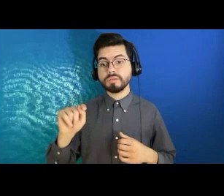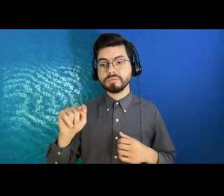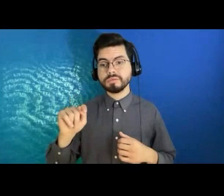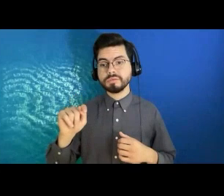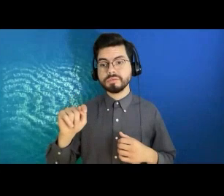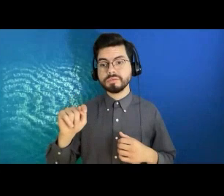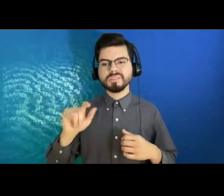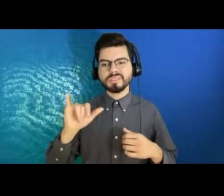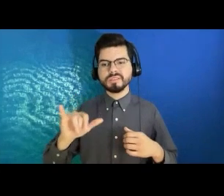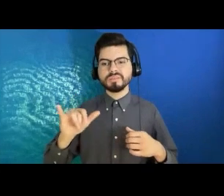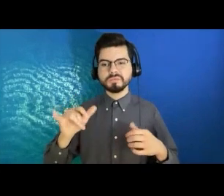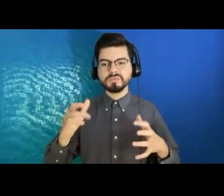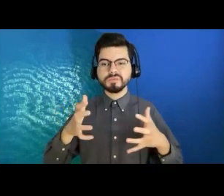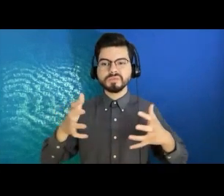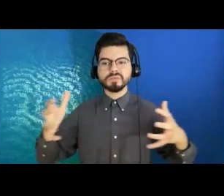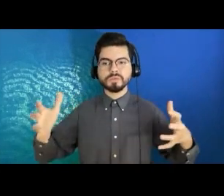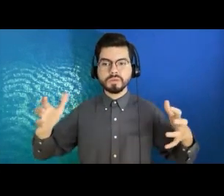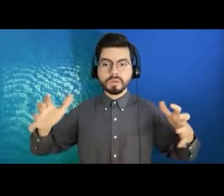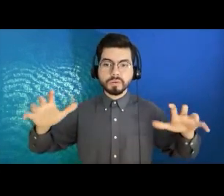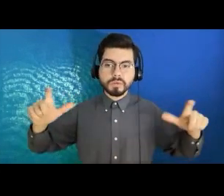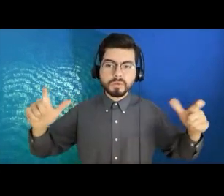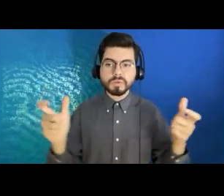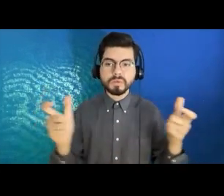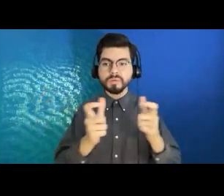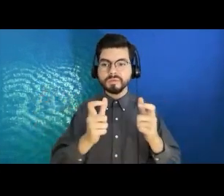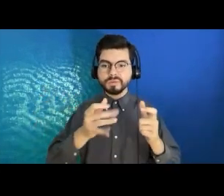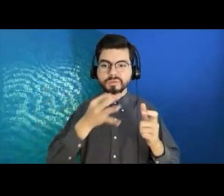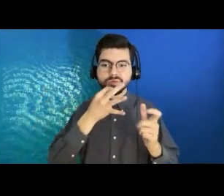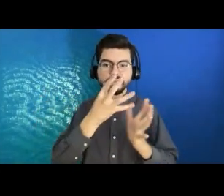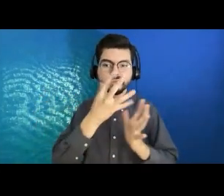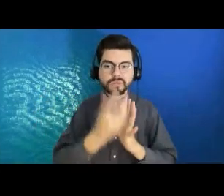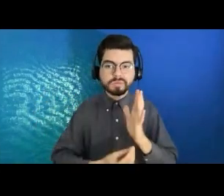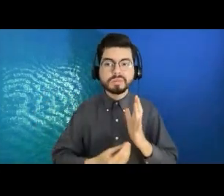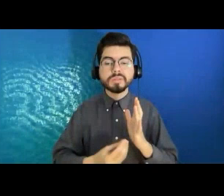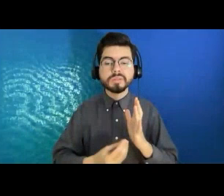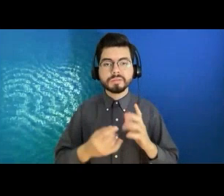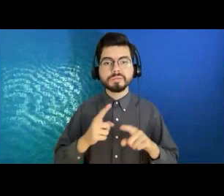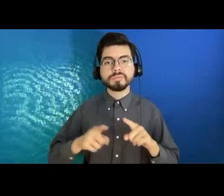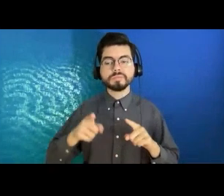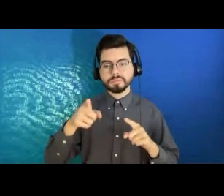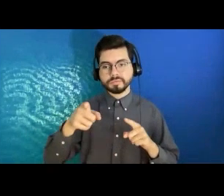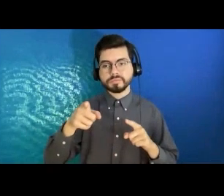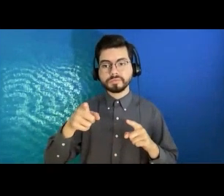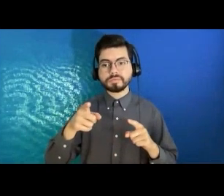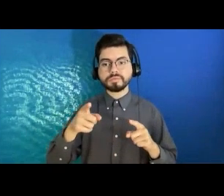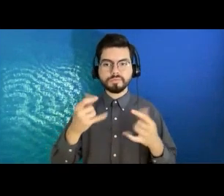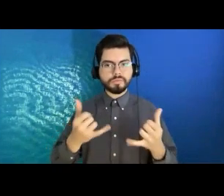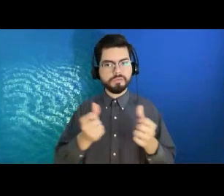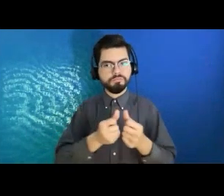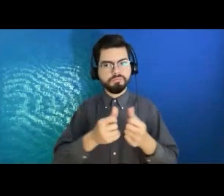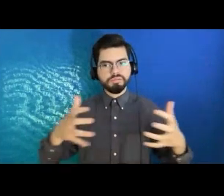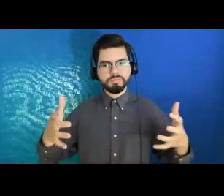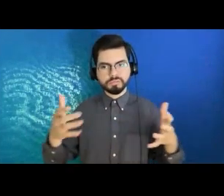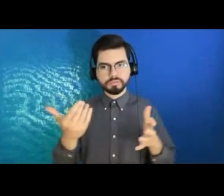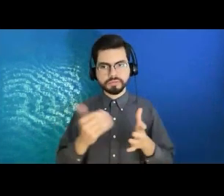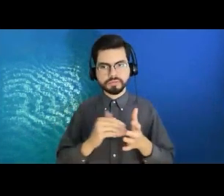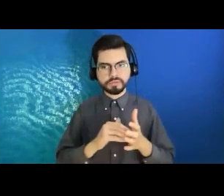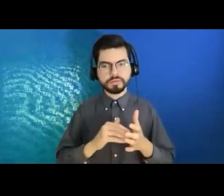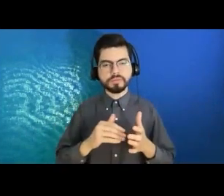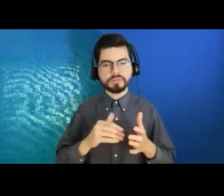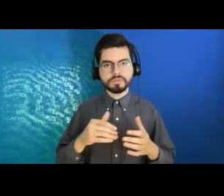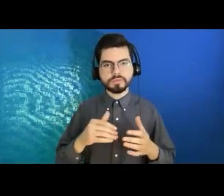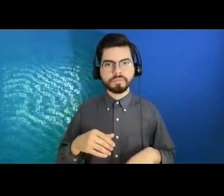But it's starting to rebound now. The park has been doing a lot of gill netting to remove lake trout, which was the main reason why the cutthroat trout population crashed.